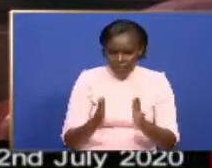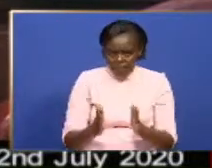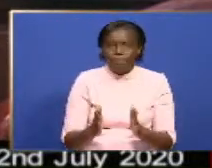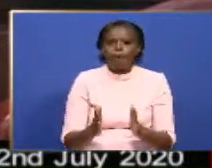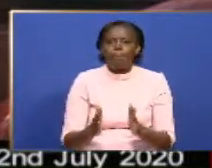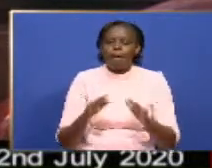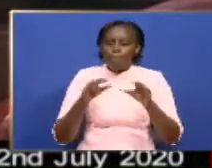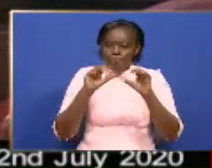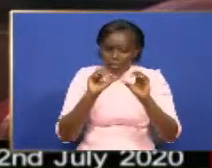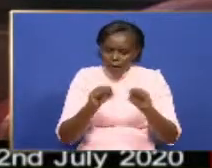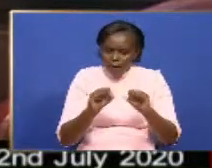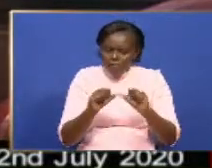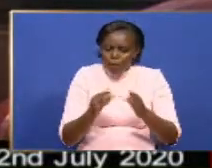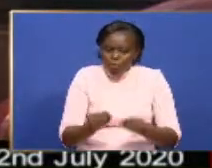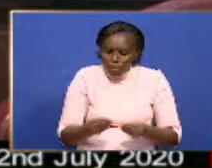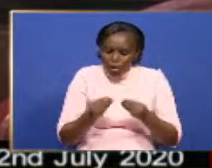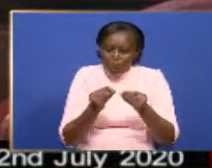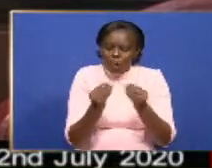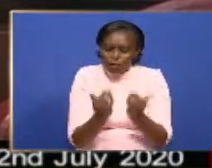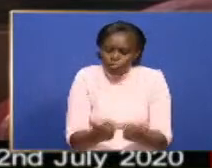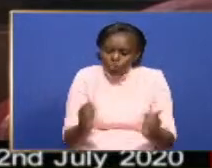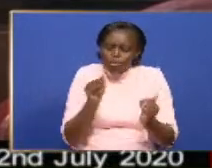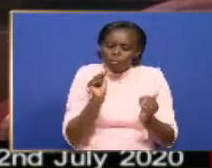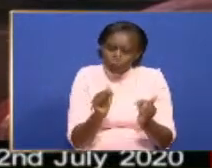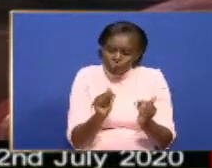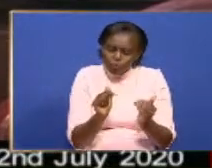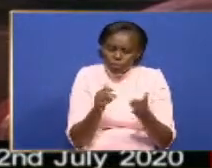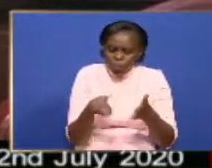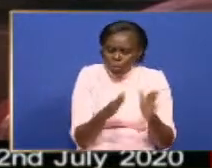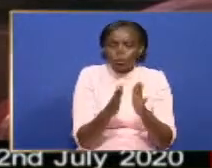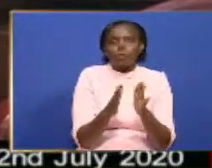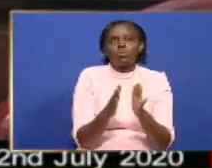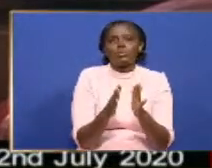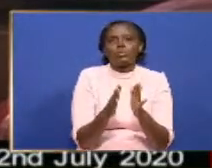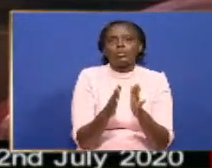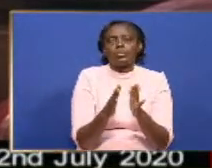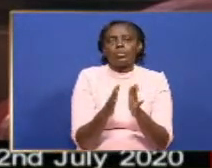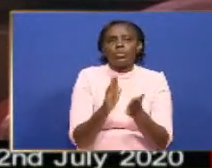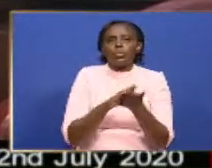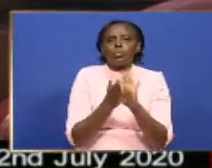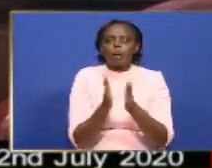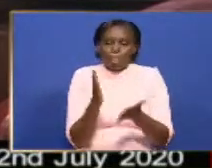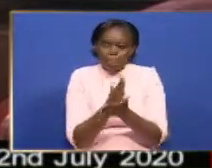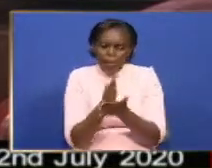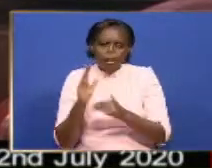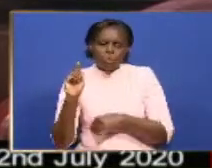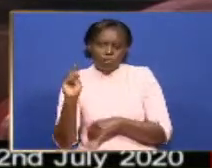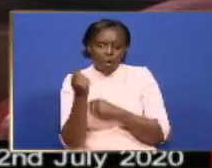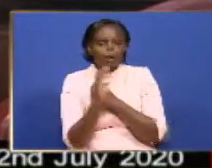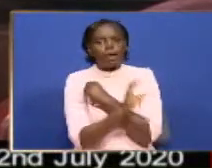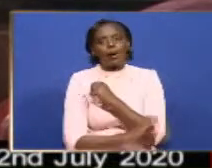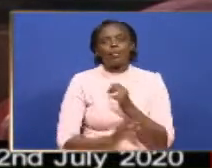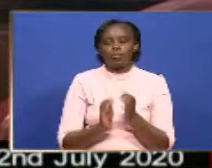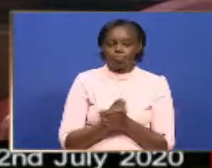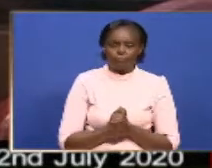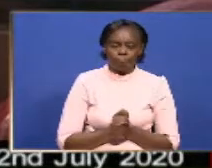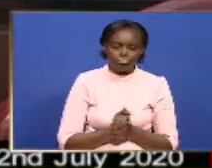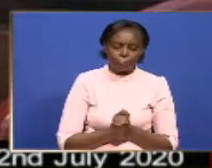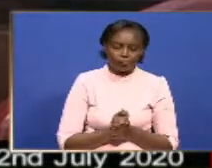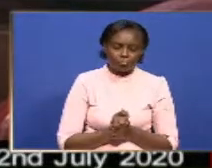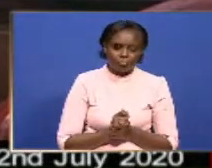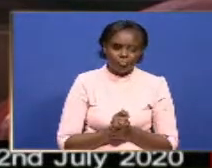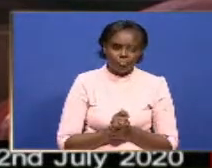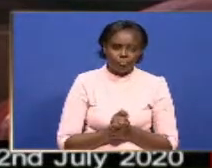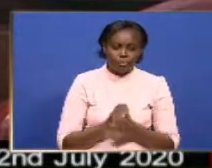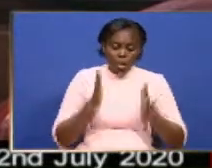able to give these children an opportunity to be part of us, Honorable Speaker. Honorable Speaker, and